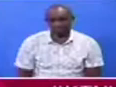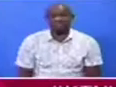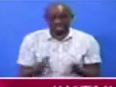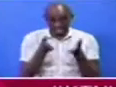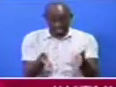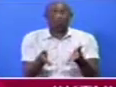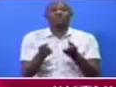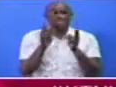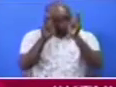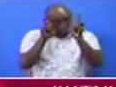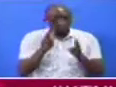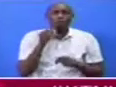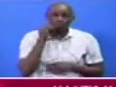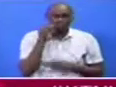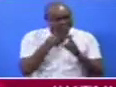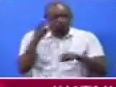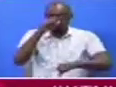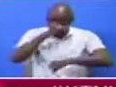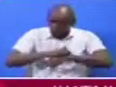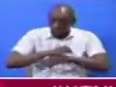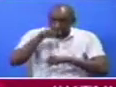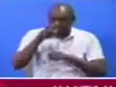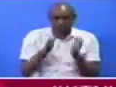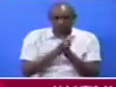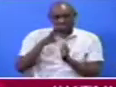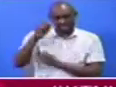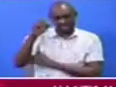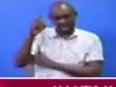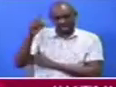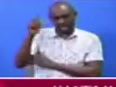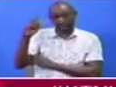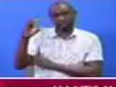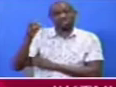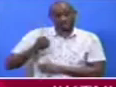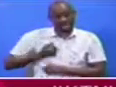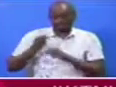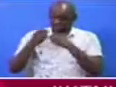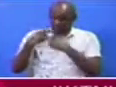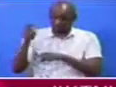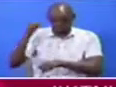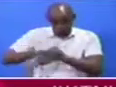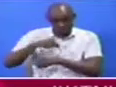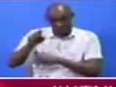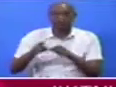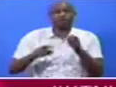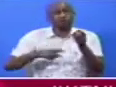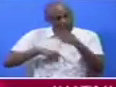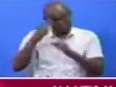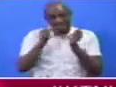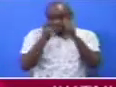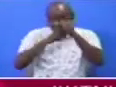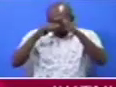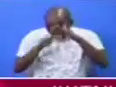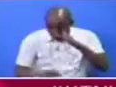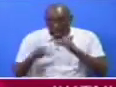and Kisumu Boys Day Secondary School and Nyakach Girls Secondary School are the Copa Coca-Cola Under 16 Nyanza